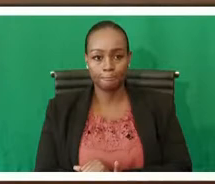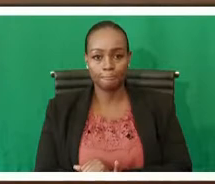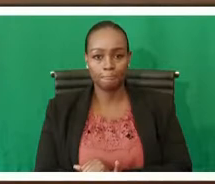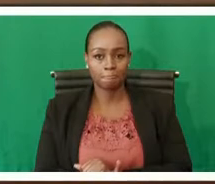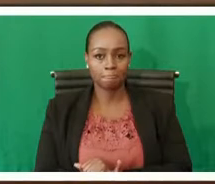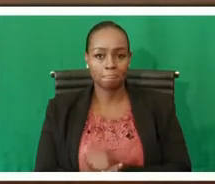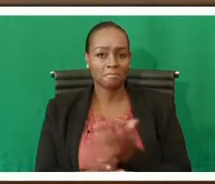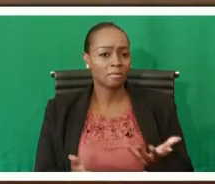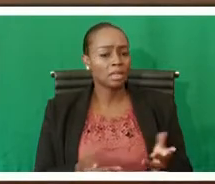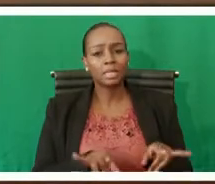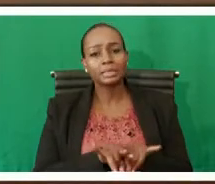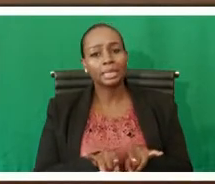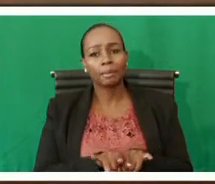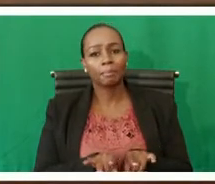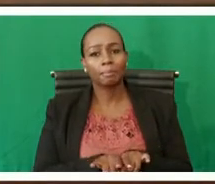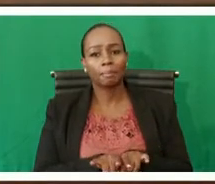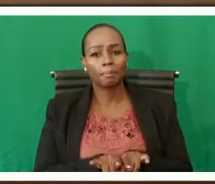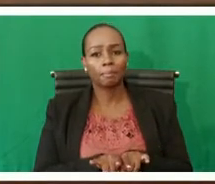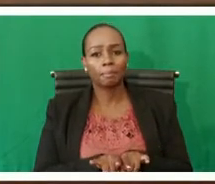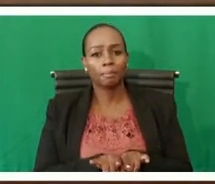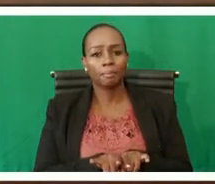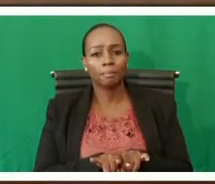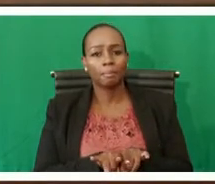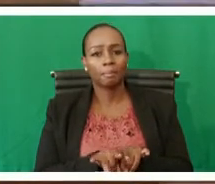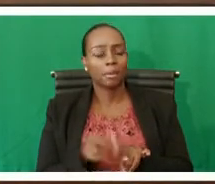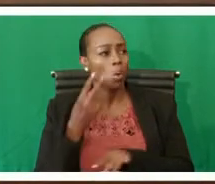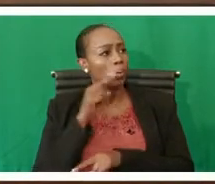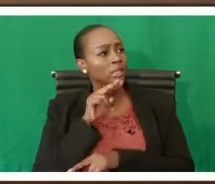Ebile re bona e kare